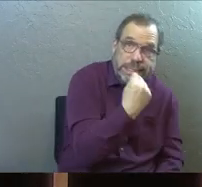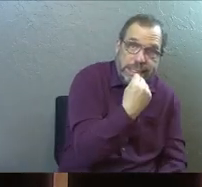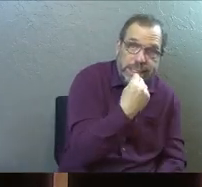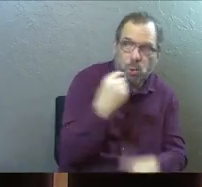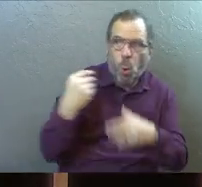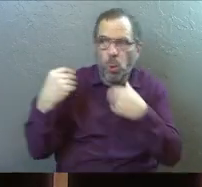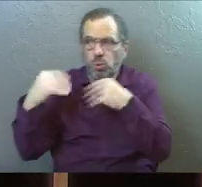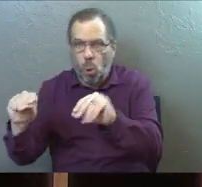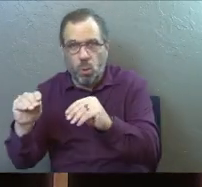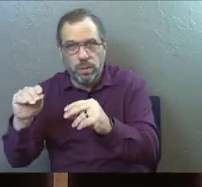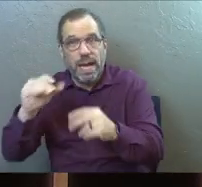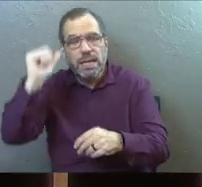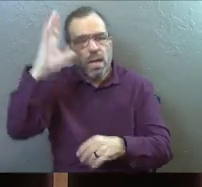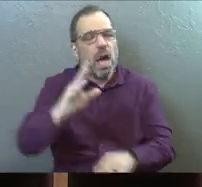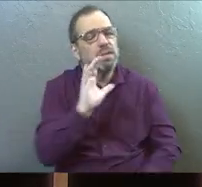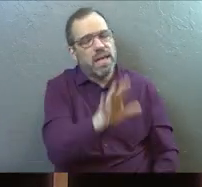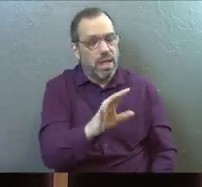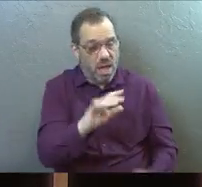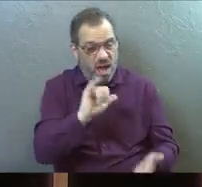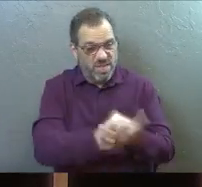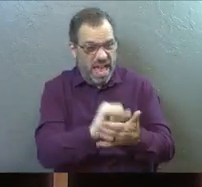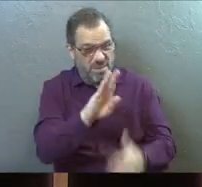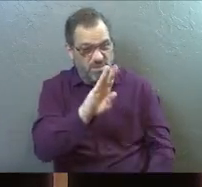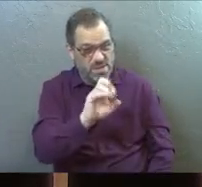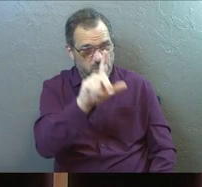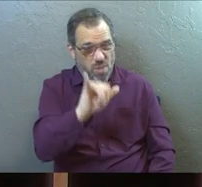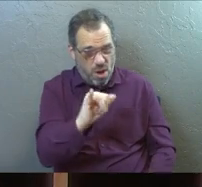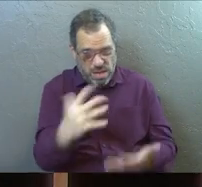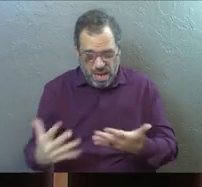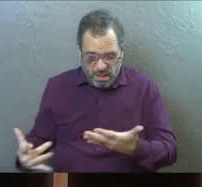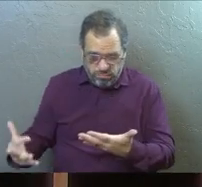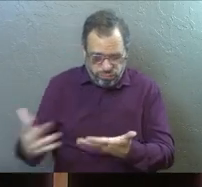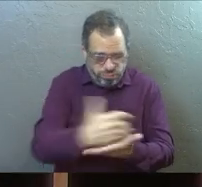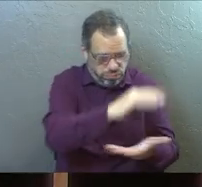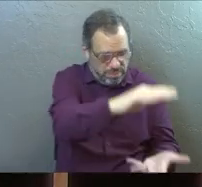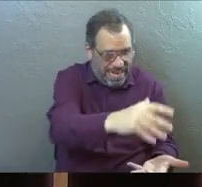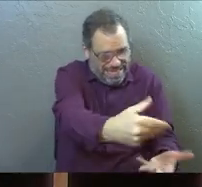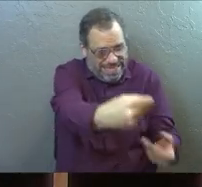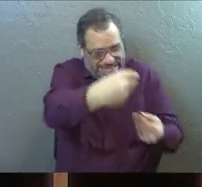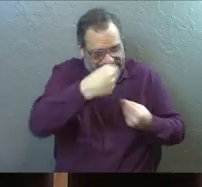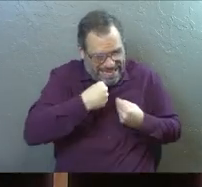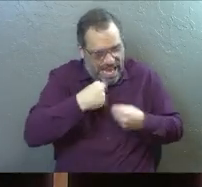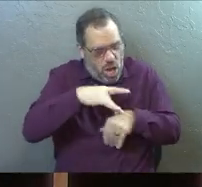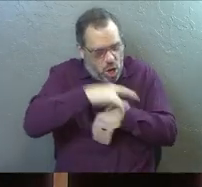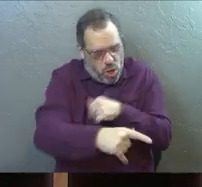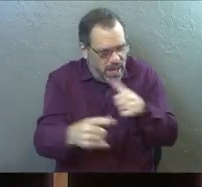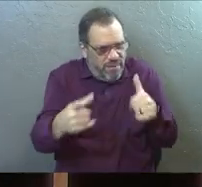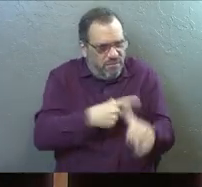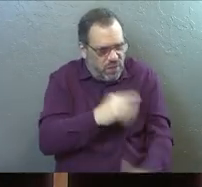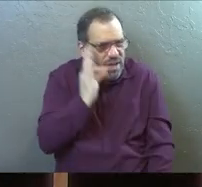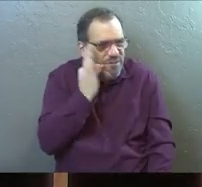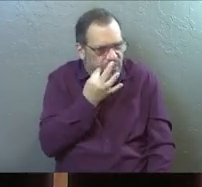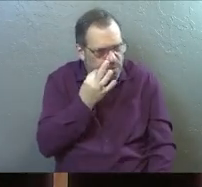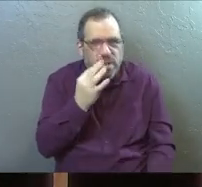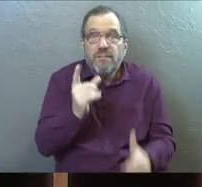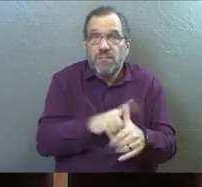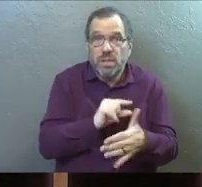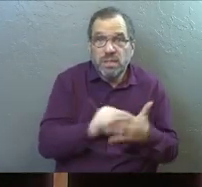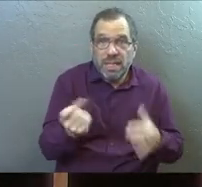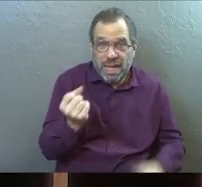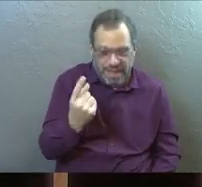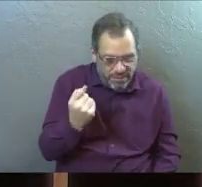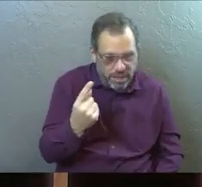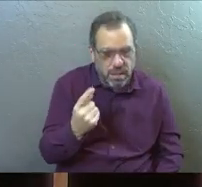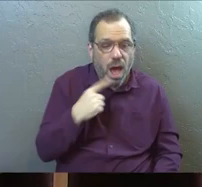or sold. And God comes in and says, of the barley harvest, I want you to bring that to me as an early first fruits offering. Verse 11, on the